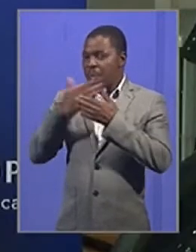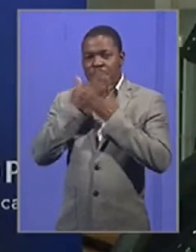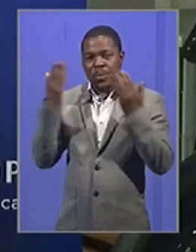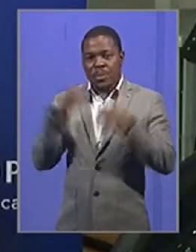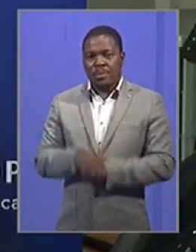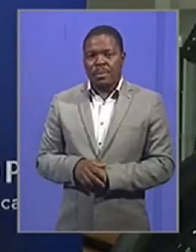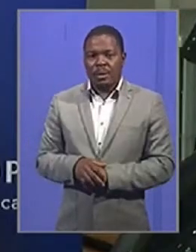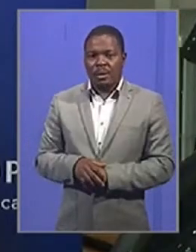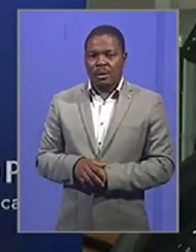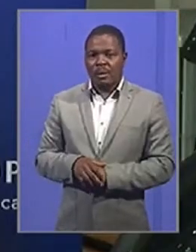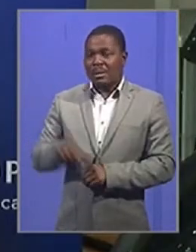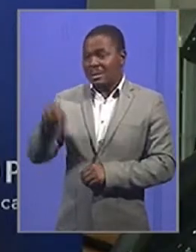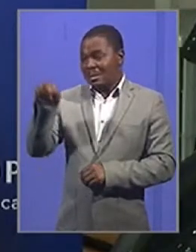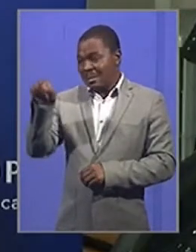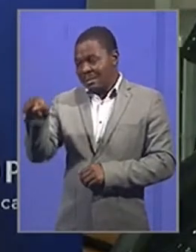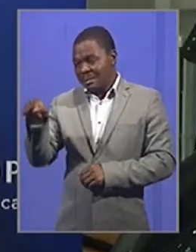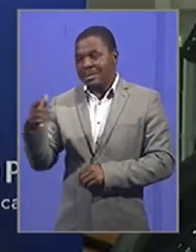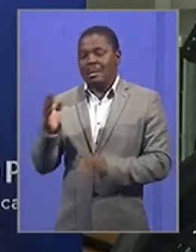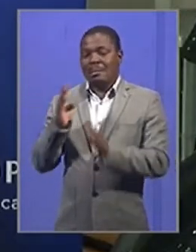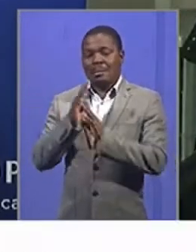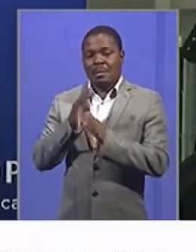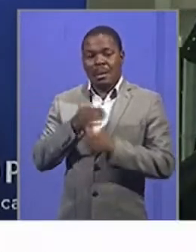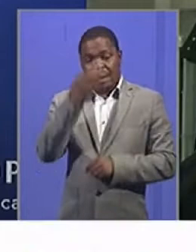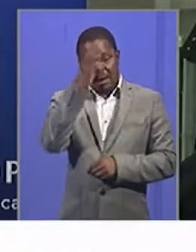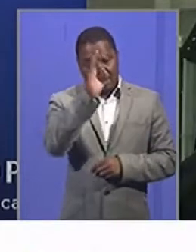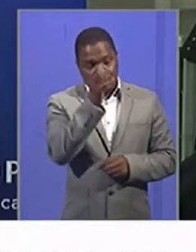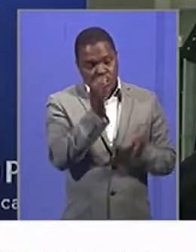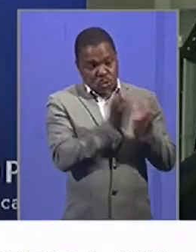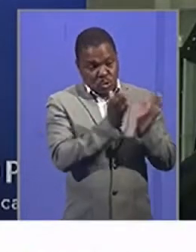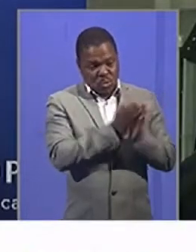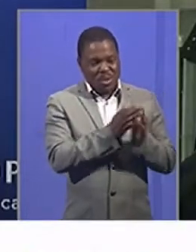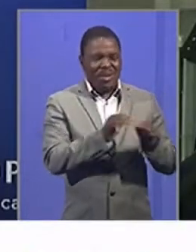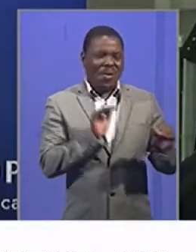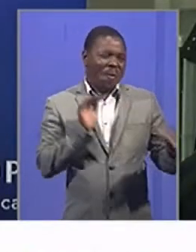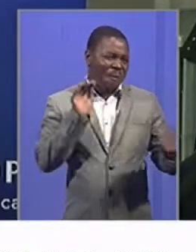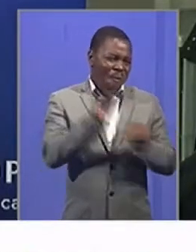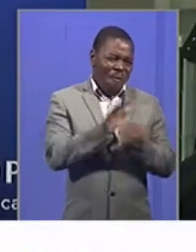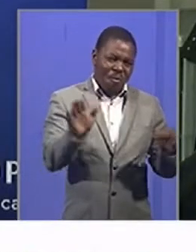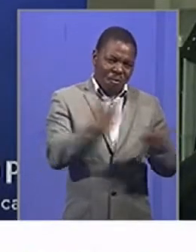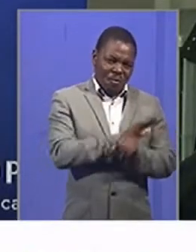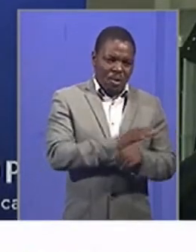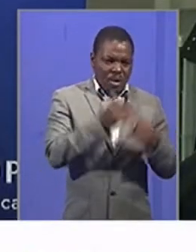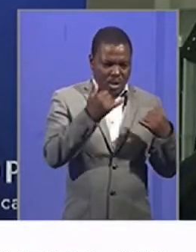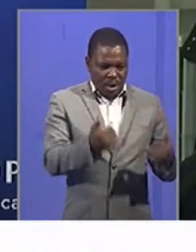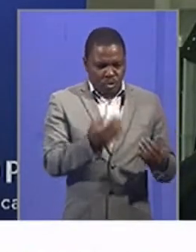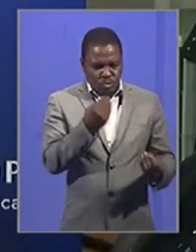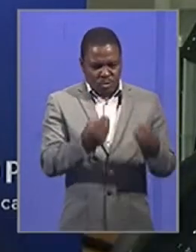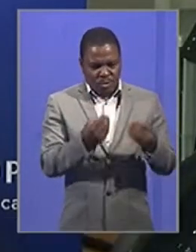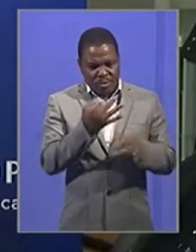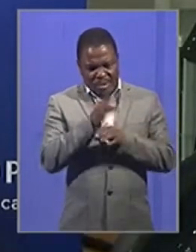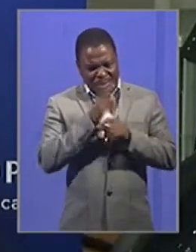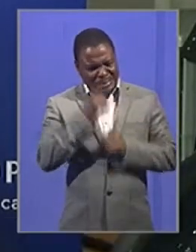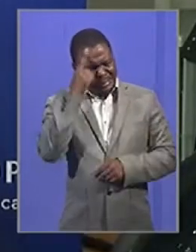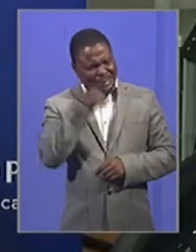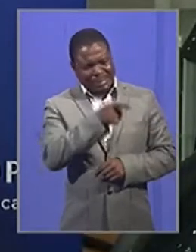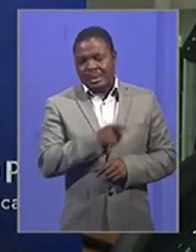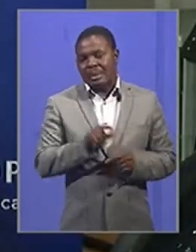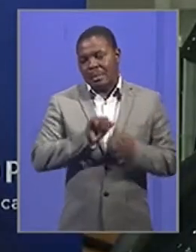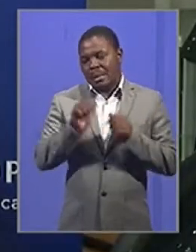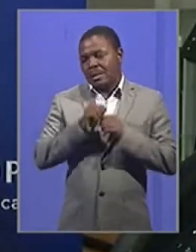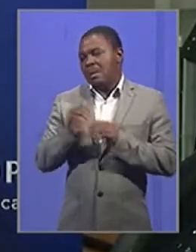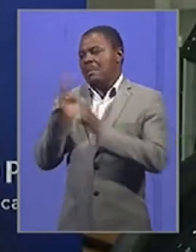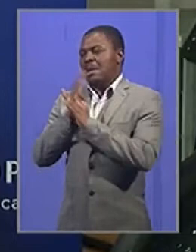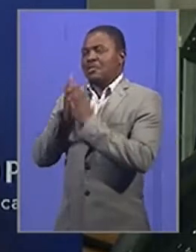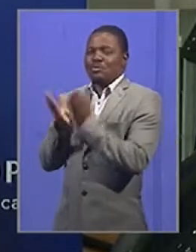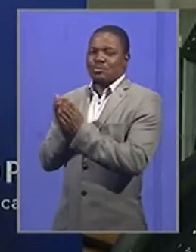schools are overbearing, they are overcrowded, and therefore, we don't have to be able in class. We